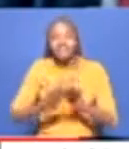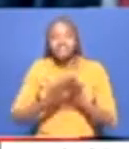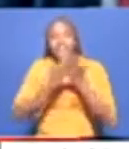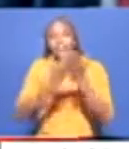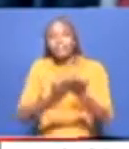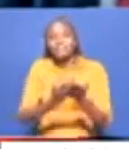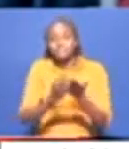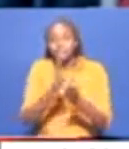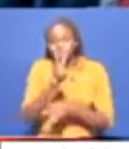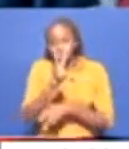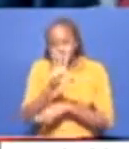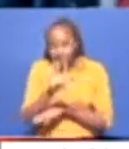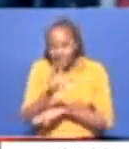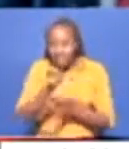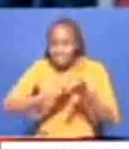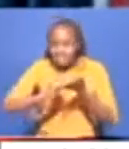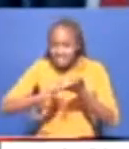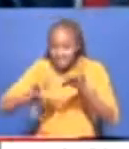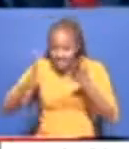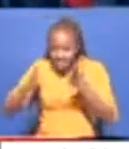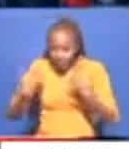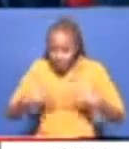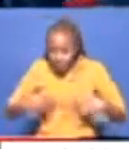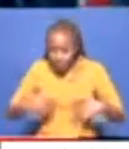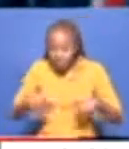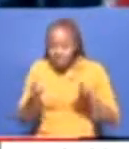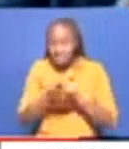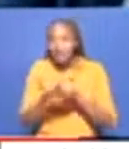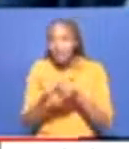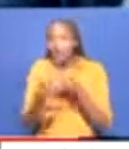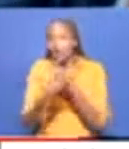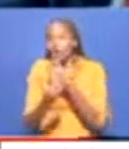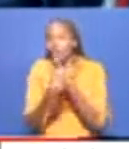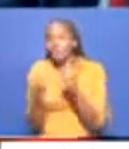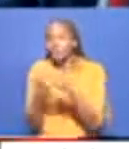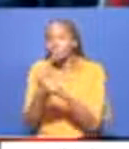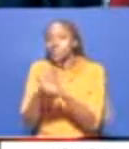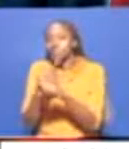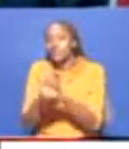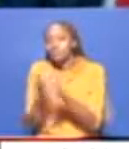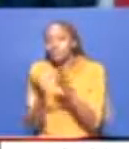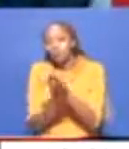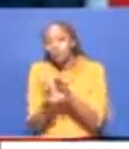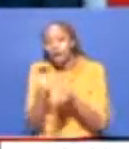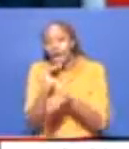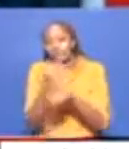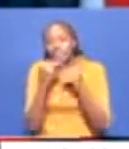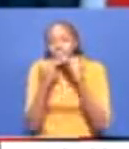signatures together with the copies of the documents we have asked for. Thank you very much.